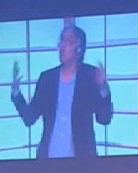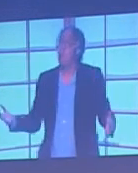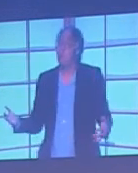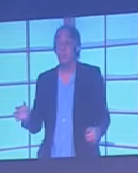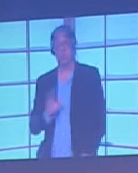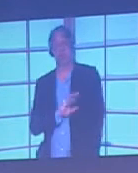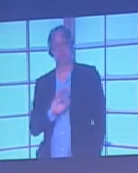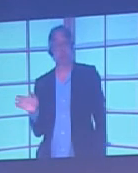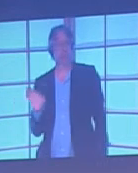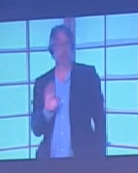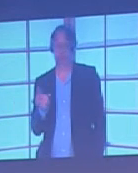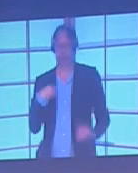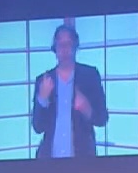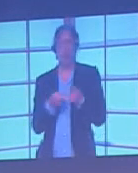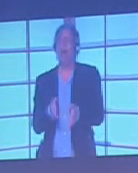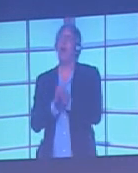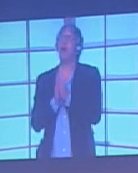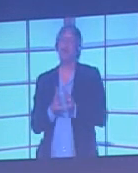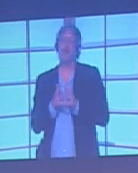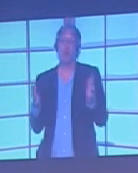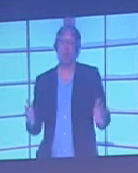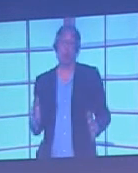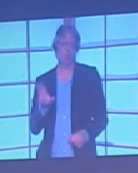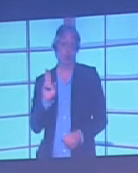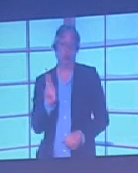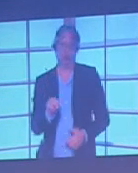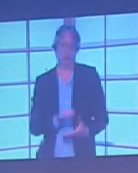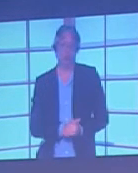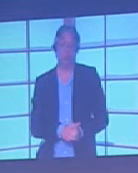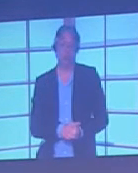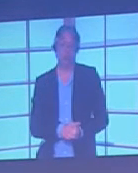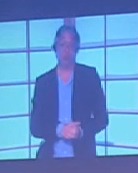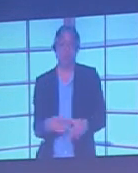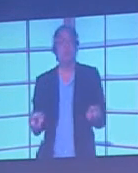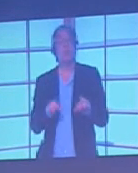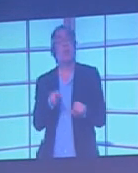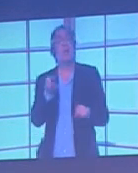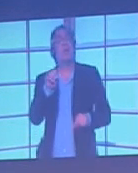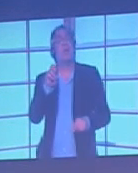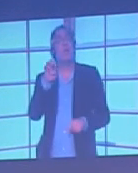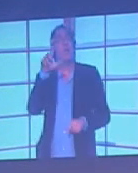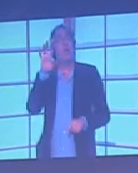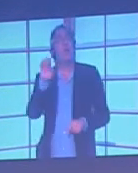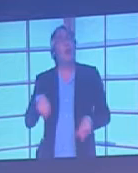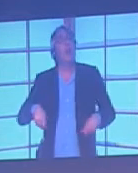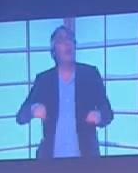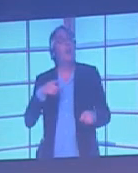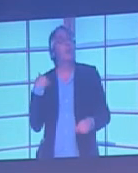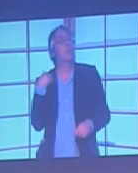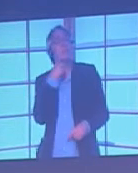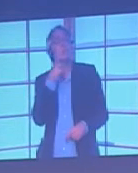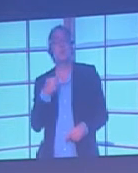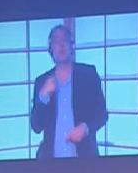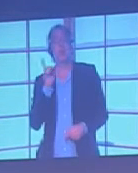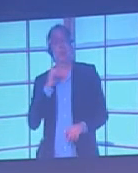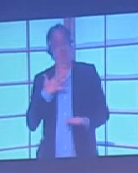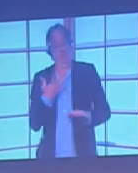stadiums. We're not. And as Emmanuel had said earlier, actually we should be striving for better.